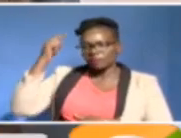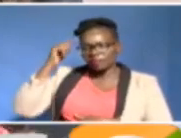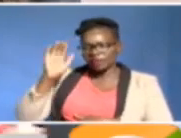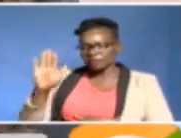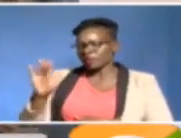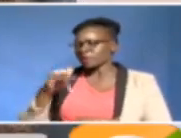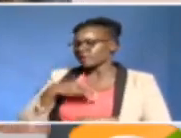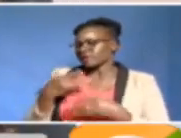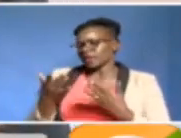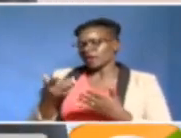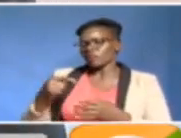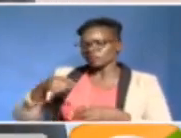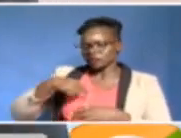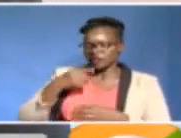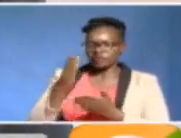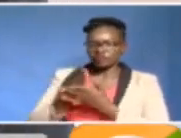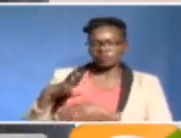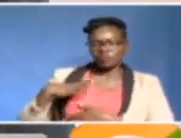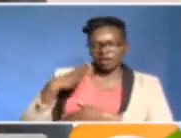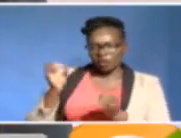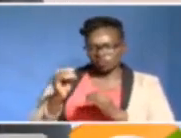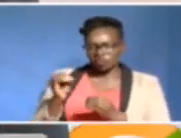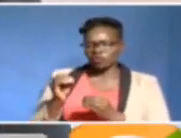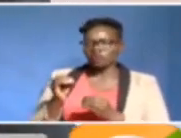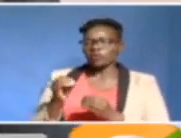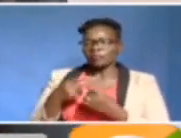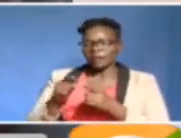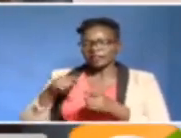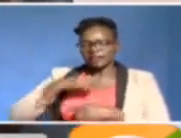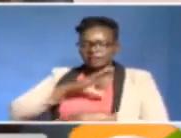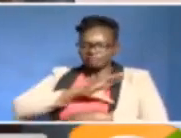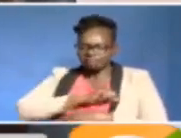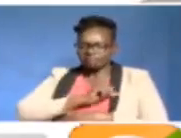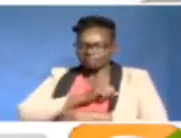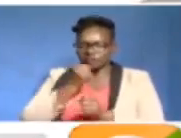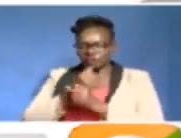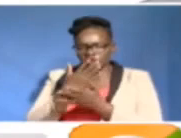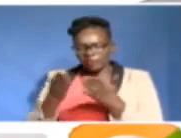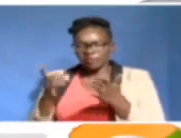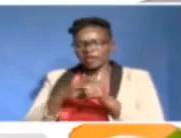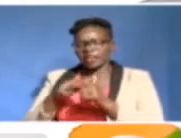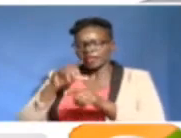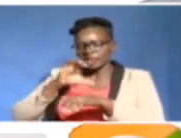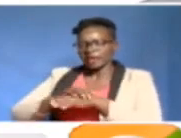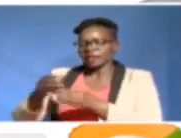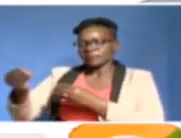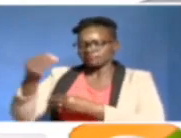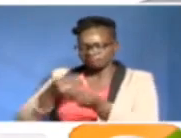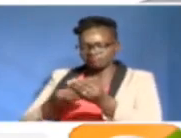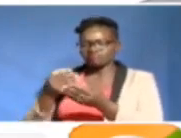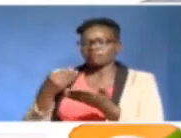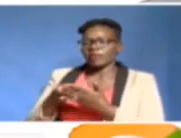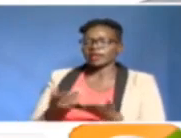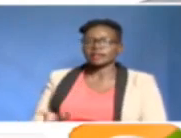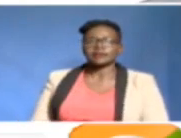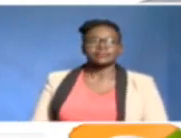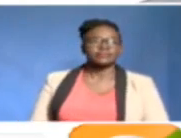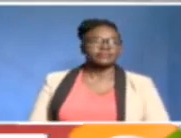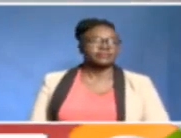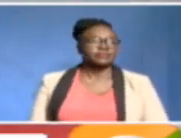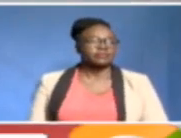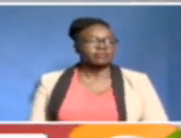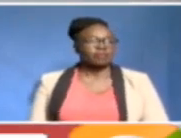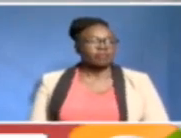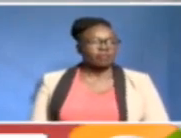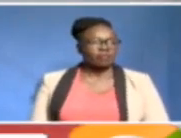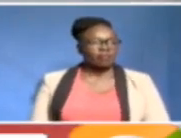I did this, I wasn't proud of it, but it's the reality of my life? What would I say? This is what I would say about it.